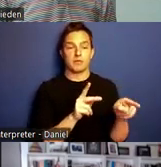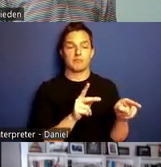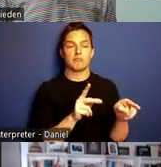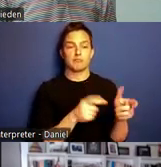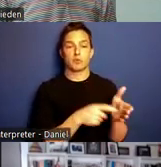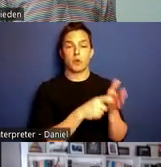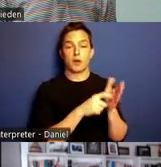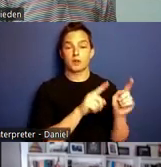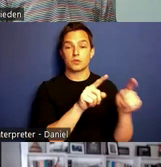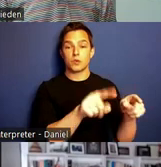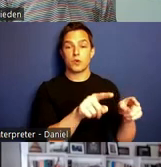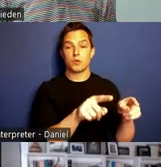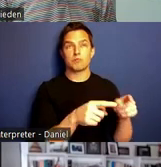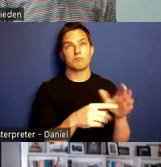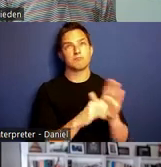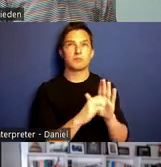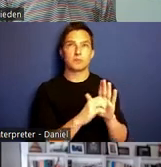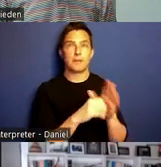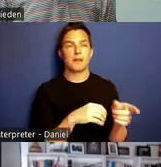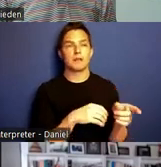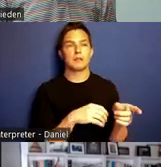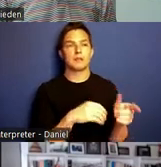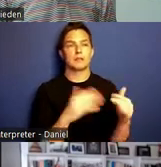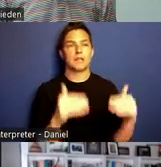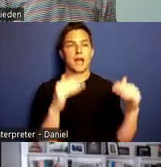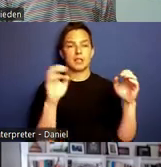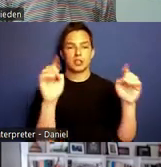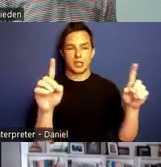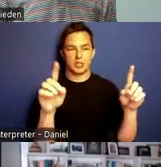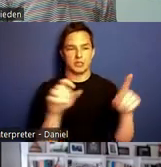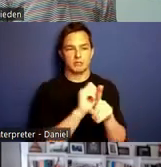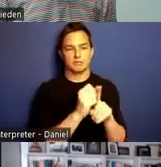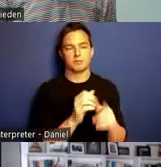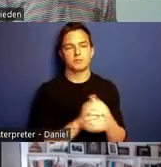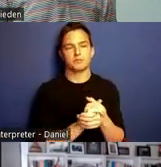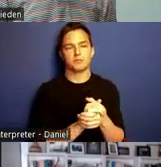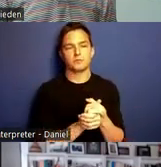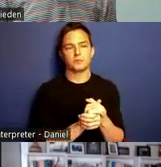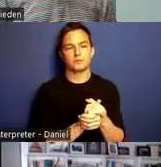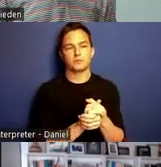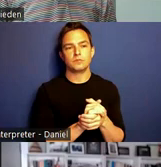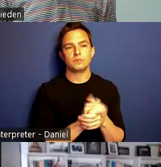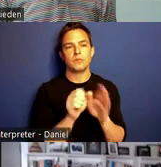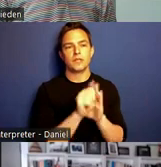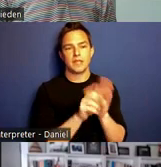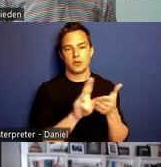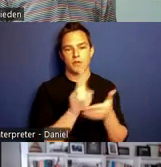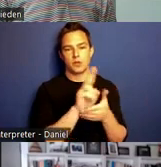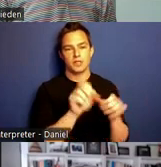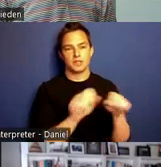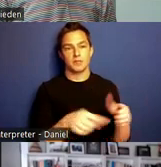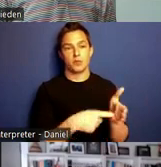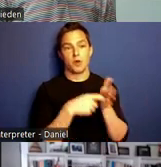go to, for example, in a higher education situation, that a state university system would be required to make